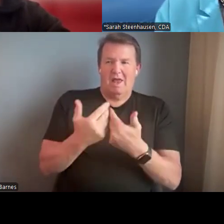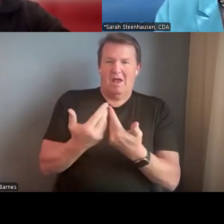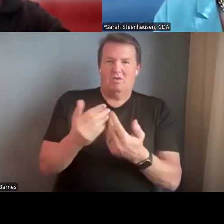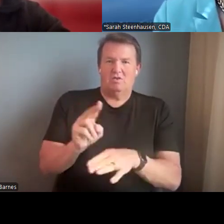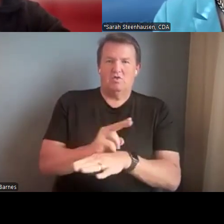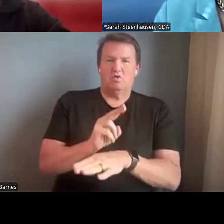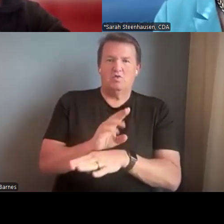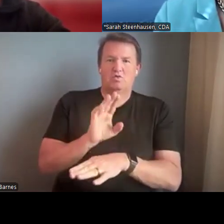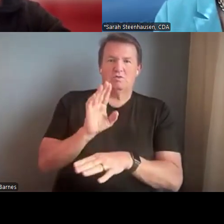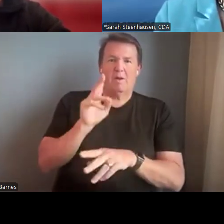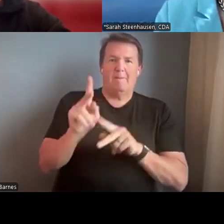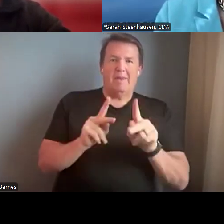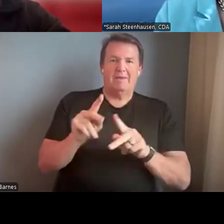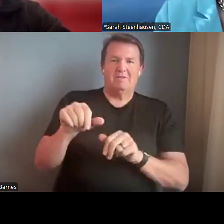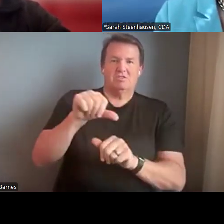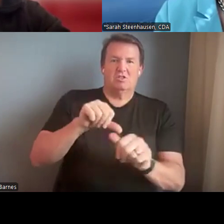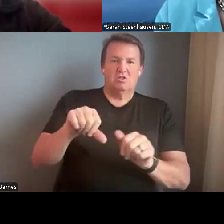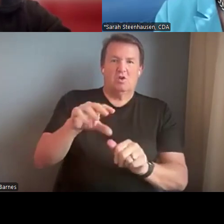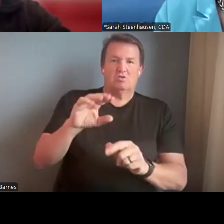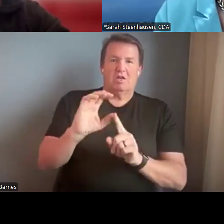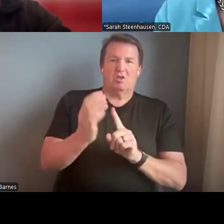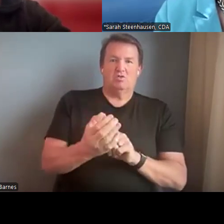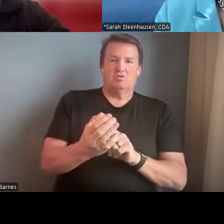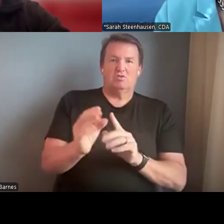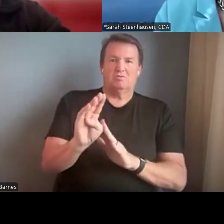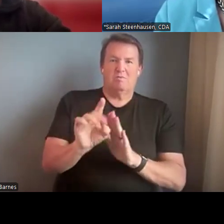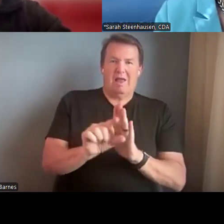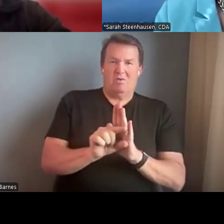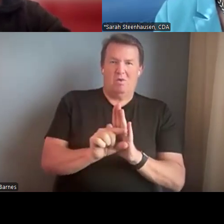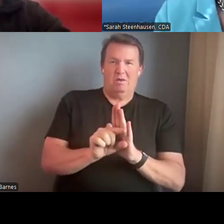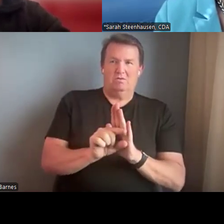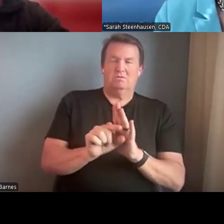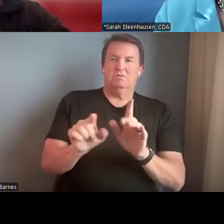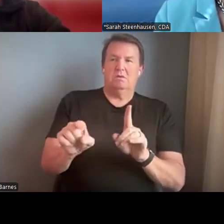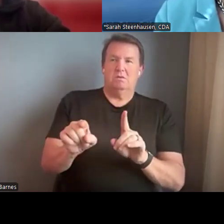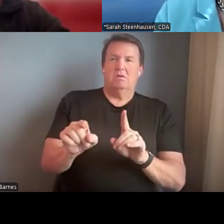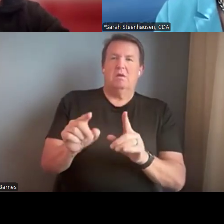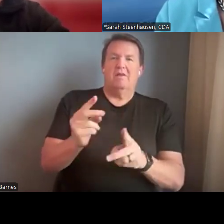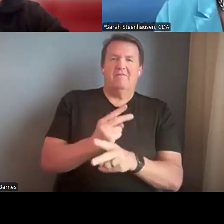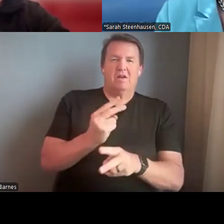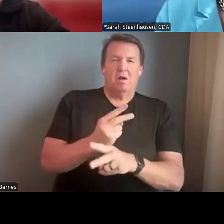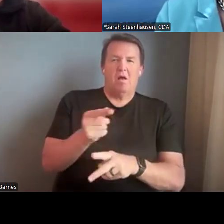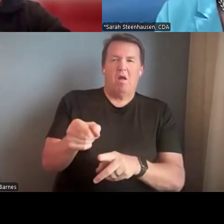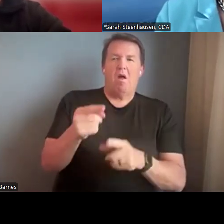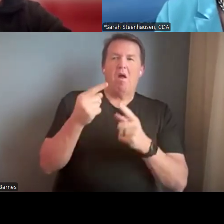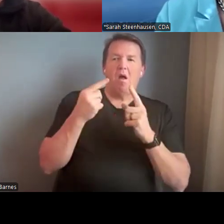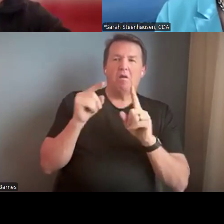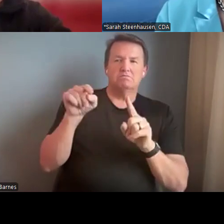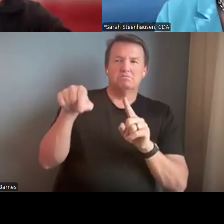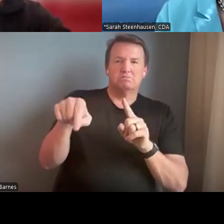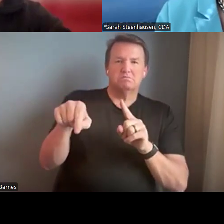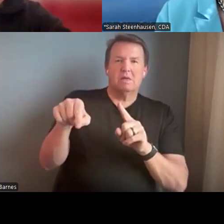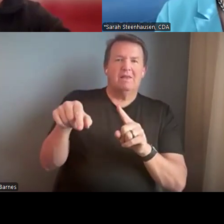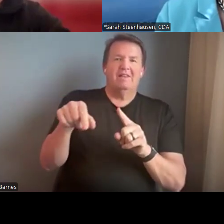people's social and cultural kind of backgrounds that and the things that work really well that might not exist in this kind of US